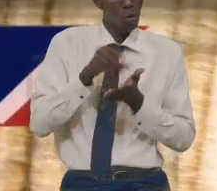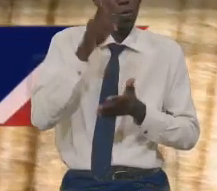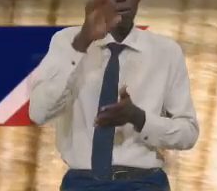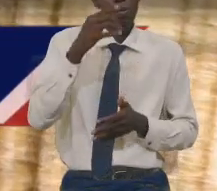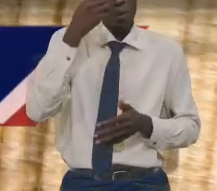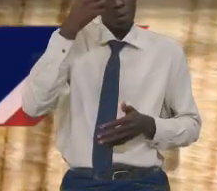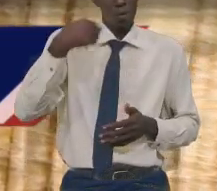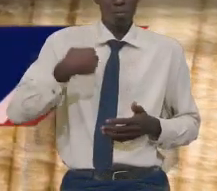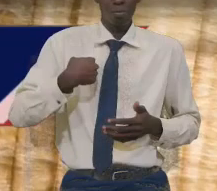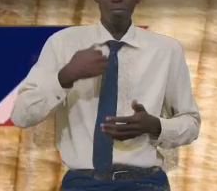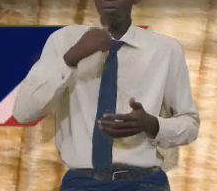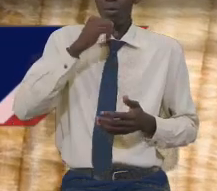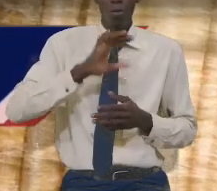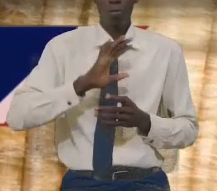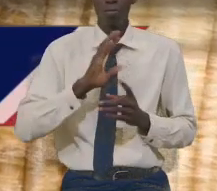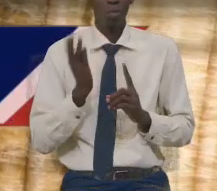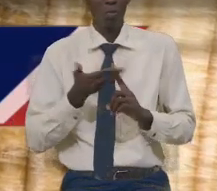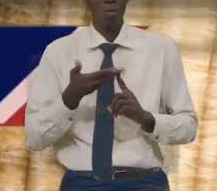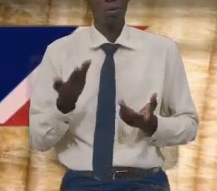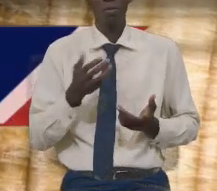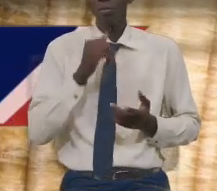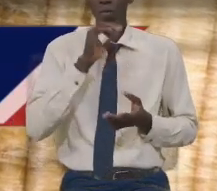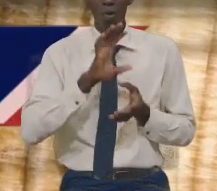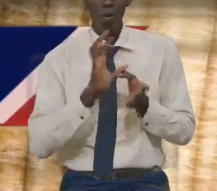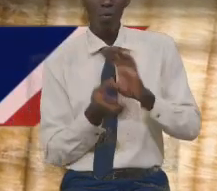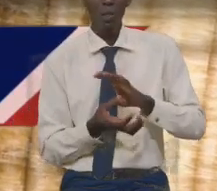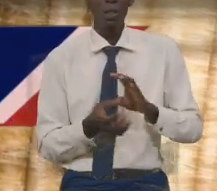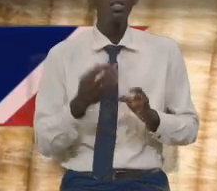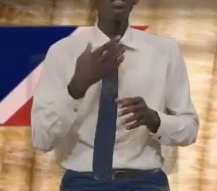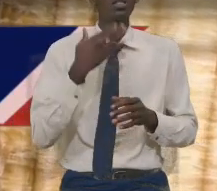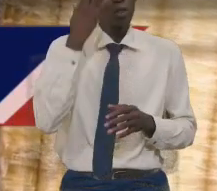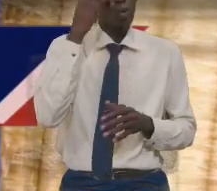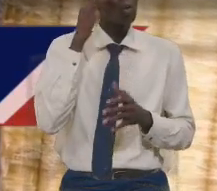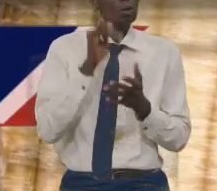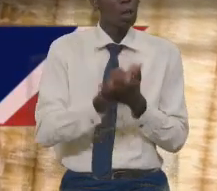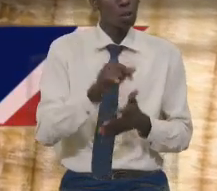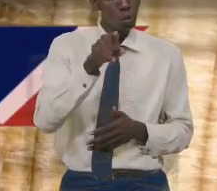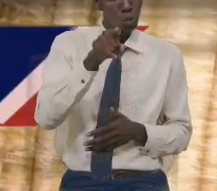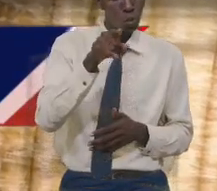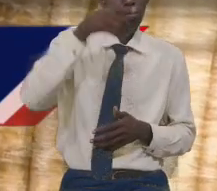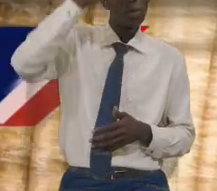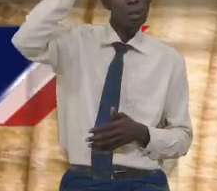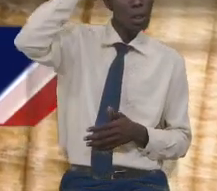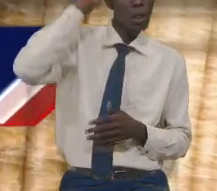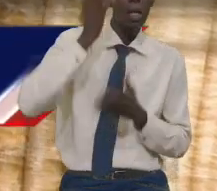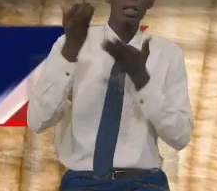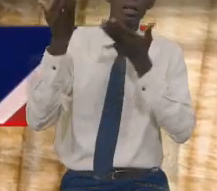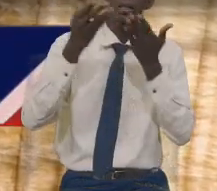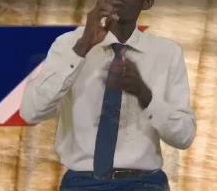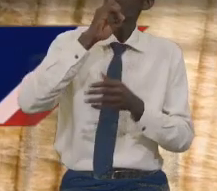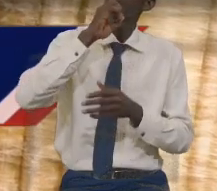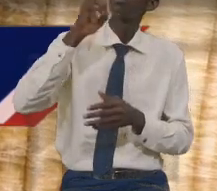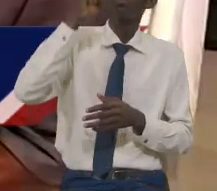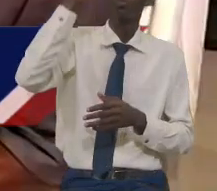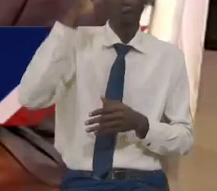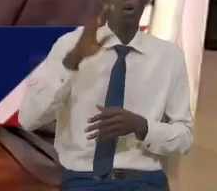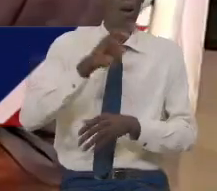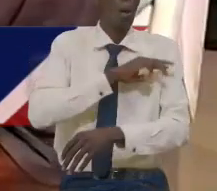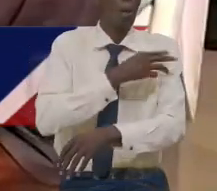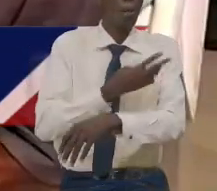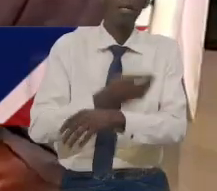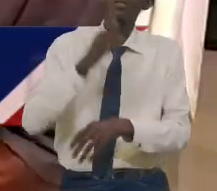converted. Your God. He recognized that Daniel was serving a true God, a mighty God,